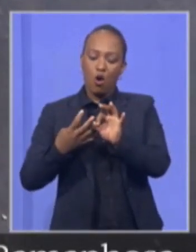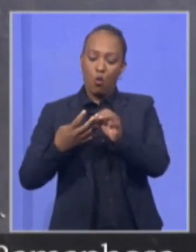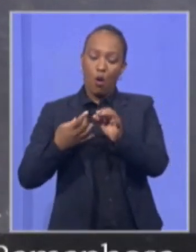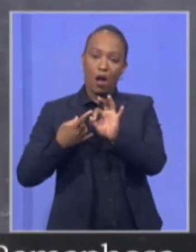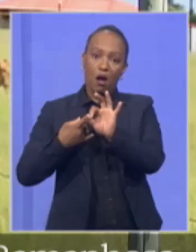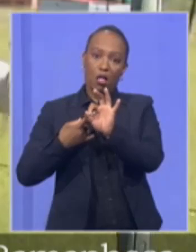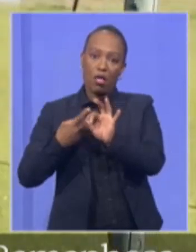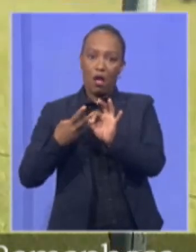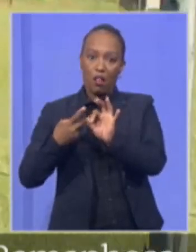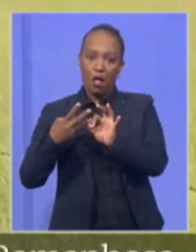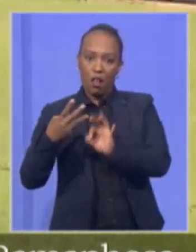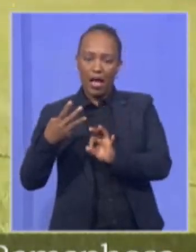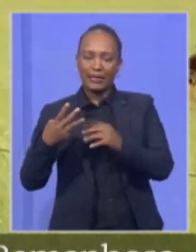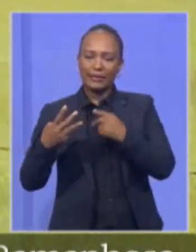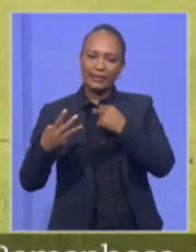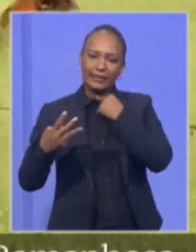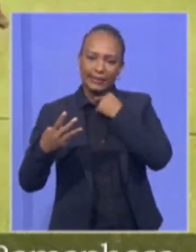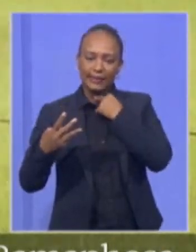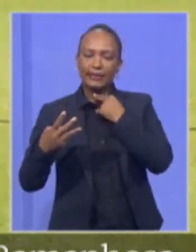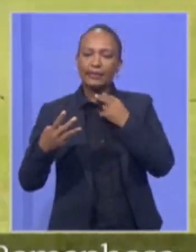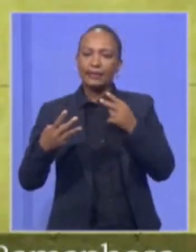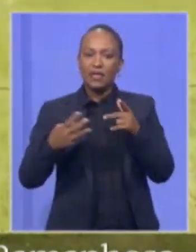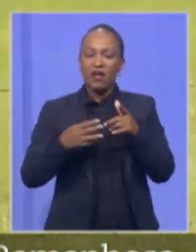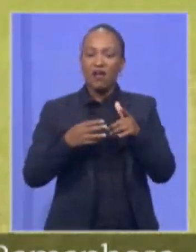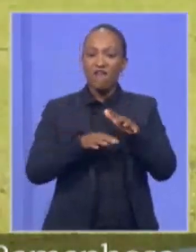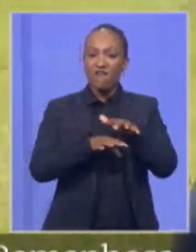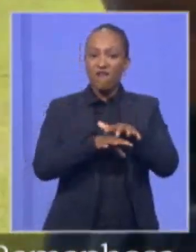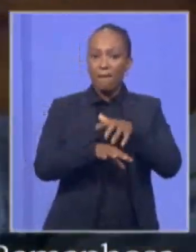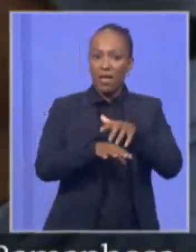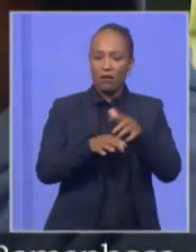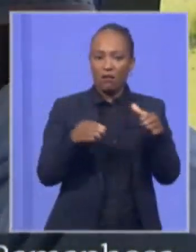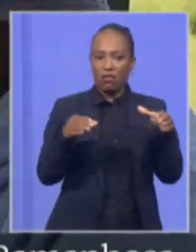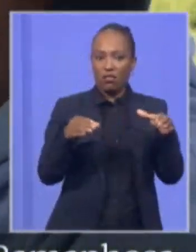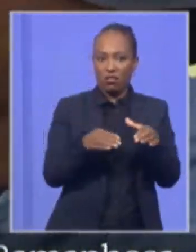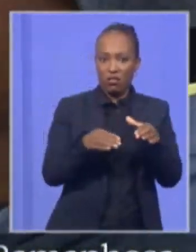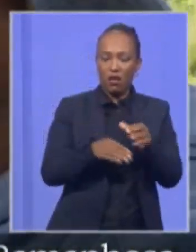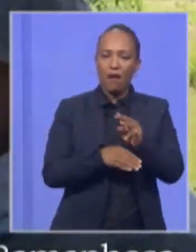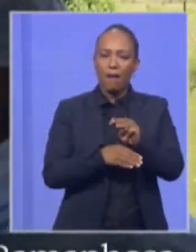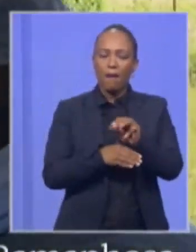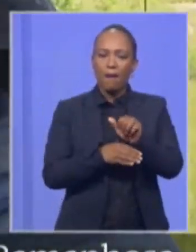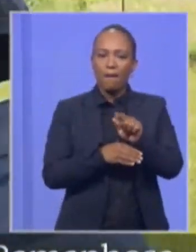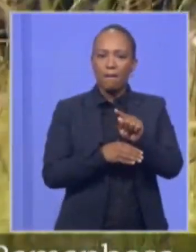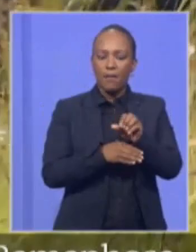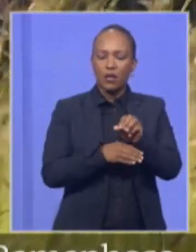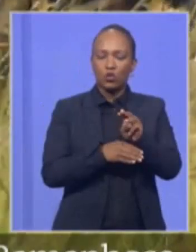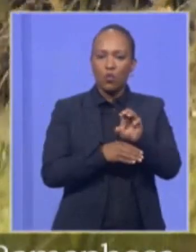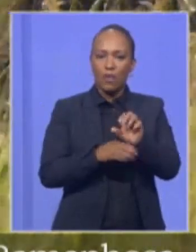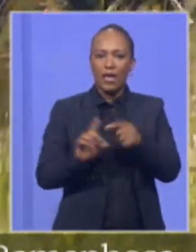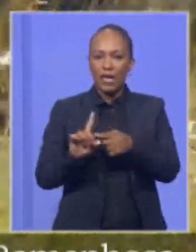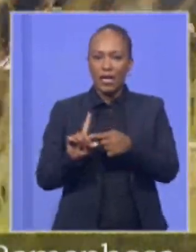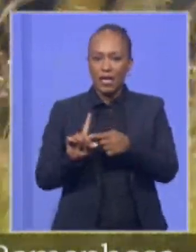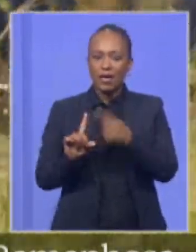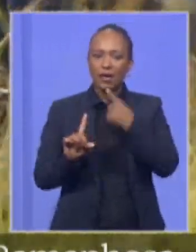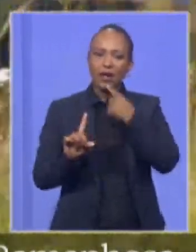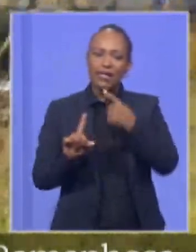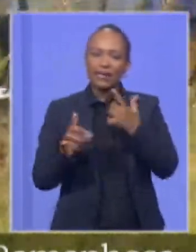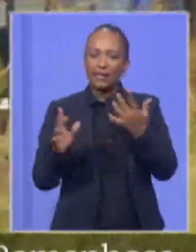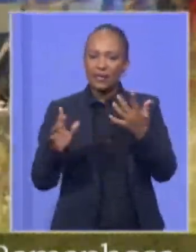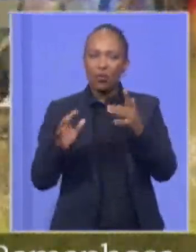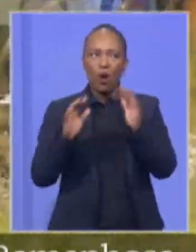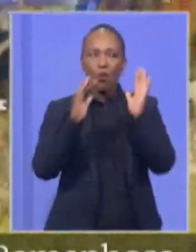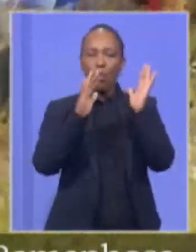mathomo. Molemi yo a sa tšwago go thoma Matome Mokgobu go tšwa ka Senwabarwana o re go fetoga